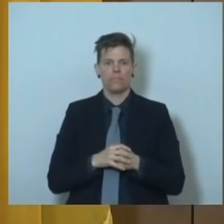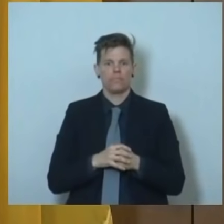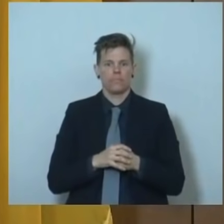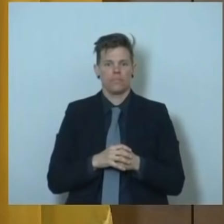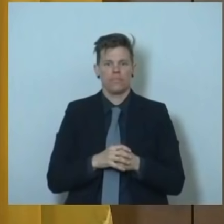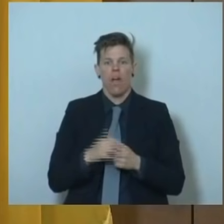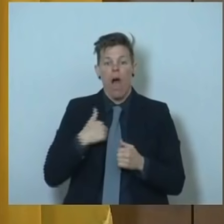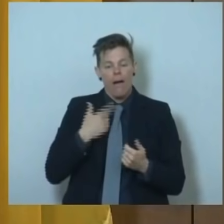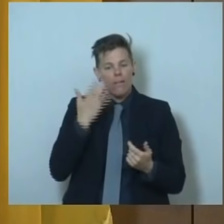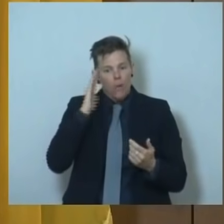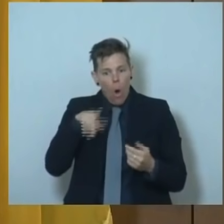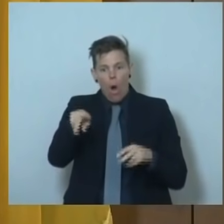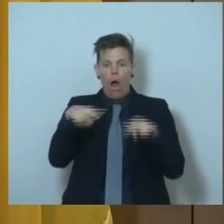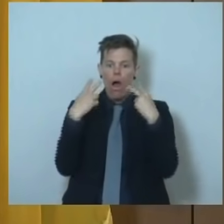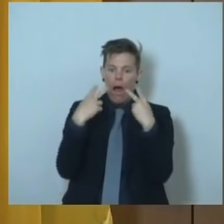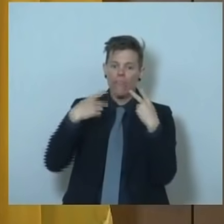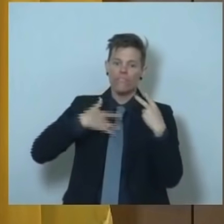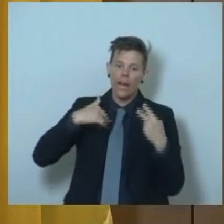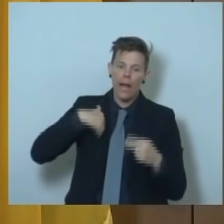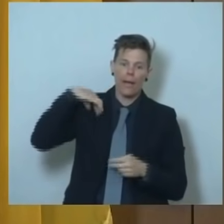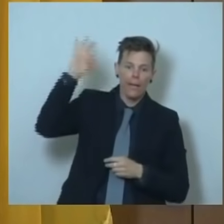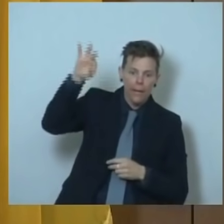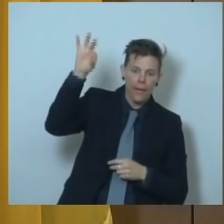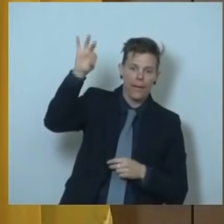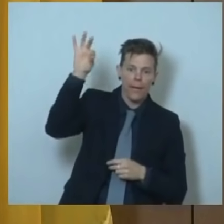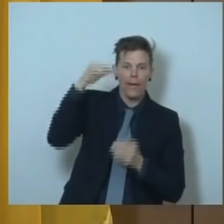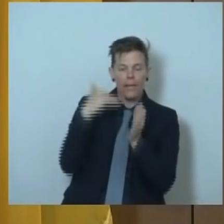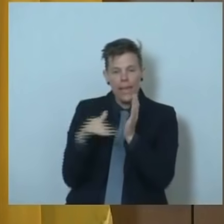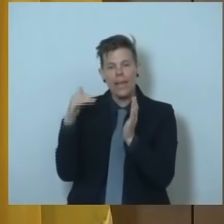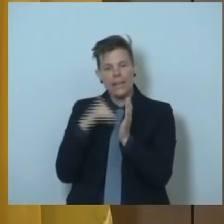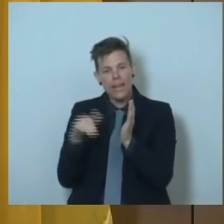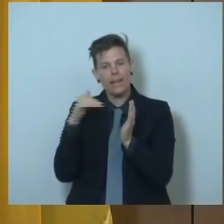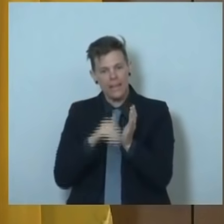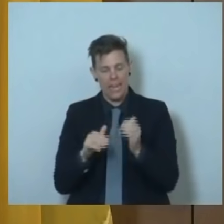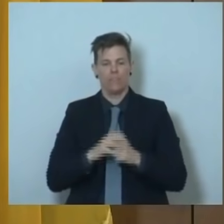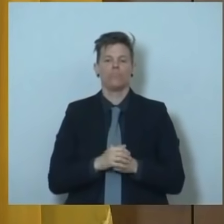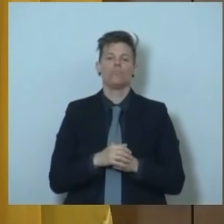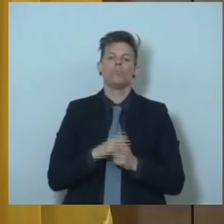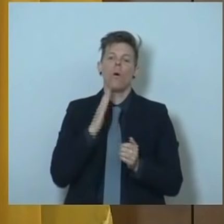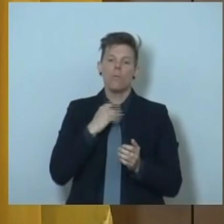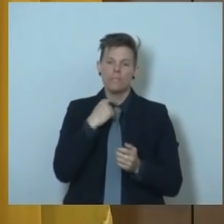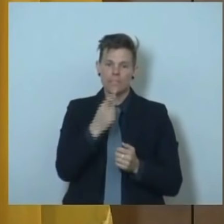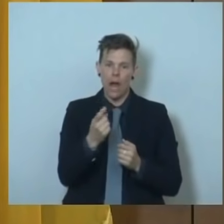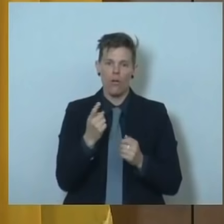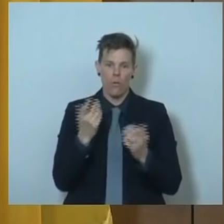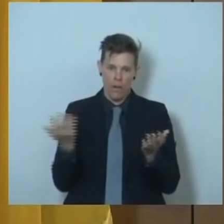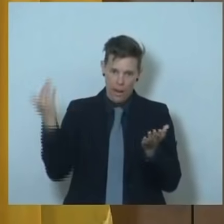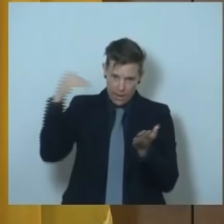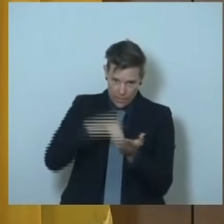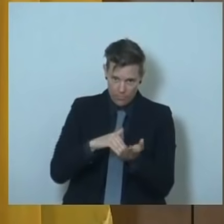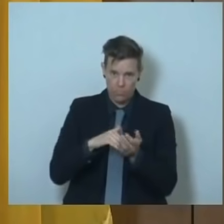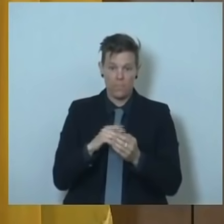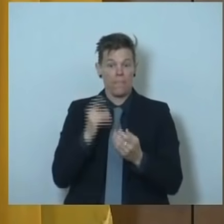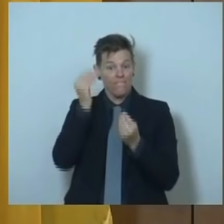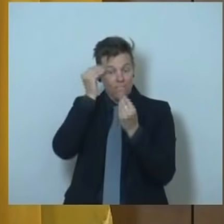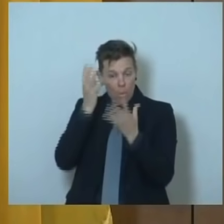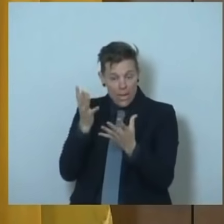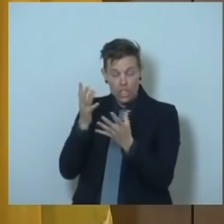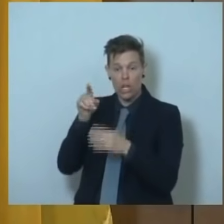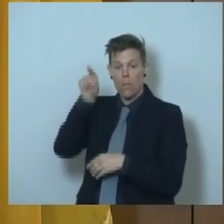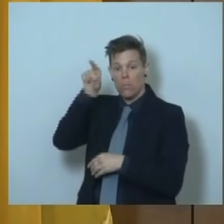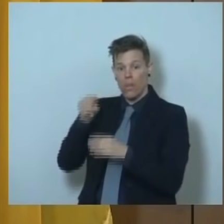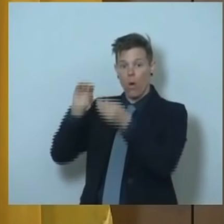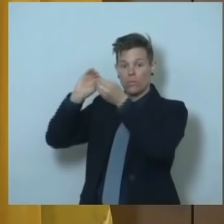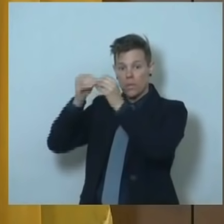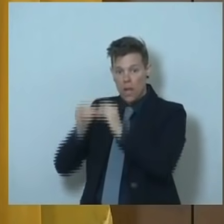obvious. But let's do it again. We are not, by the data and by our personal experiences,